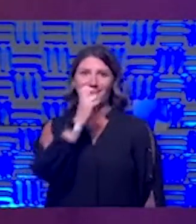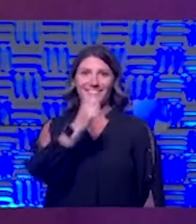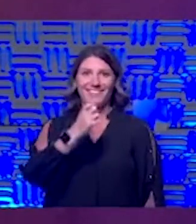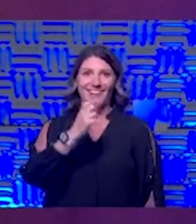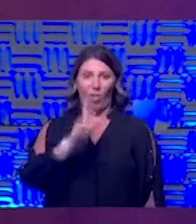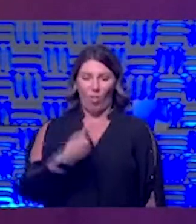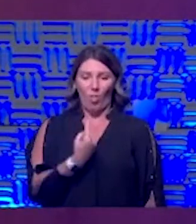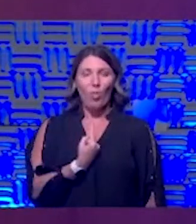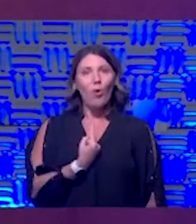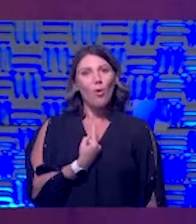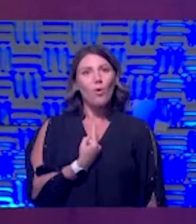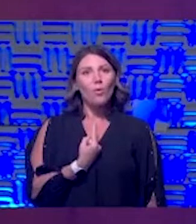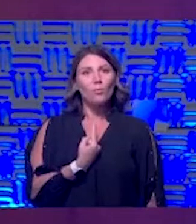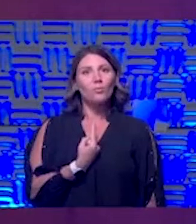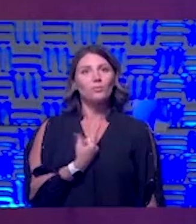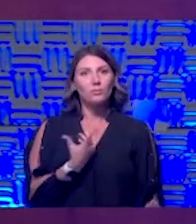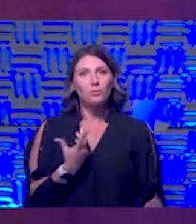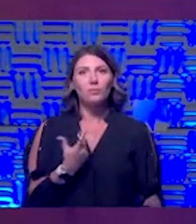which is such a